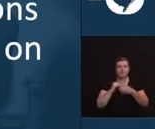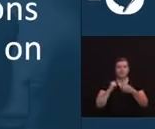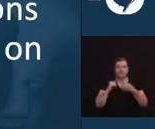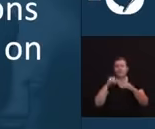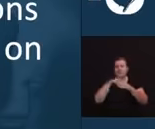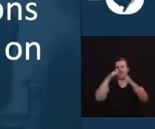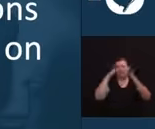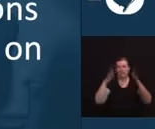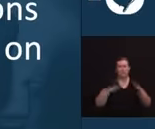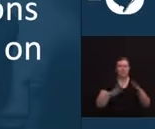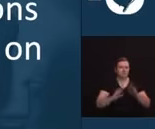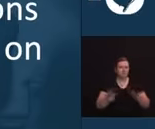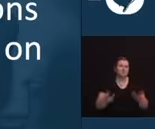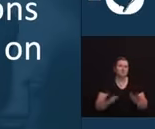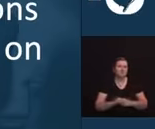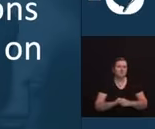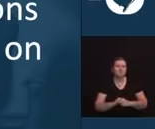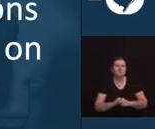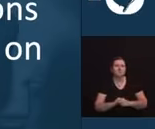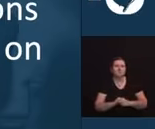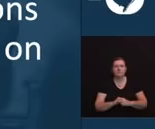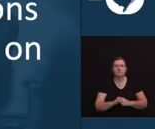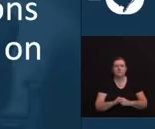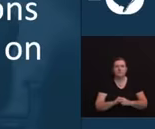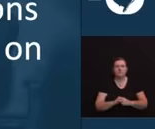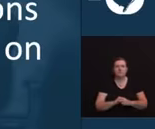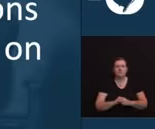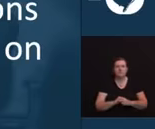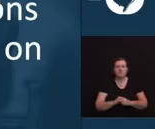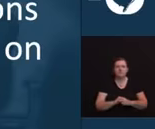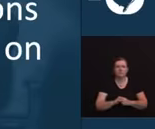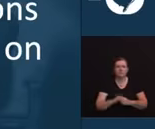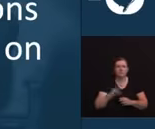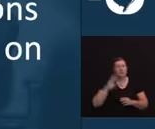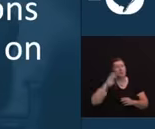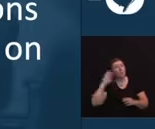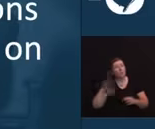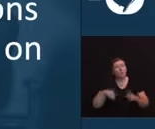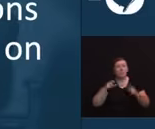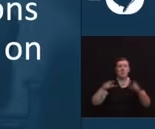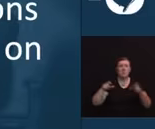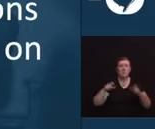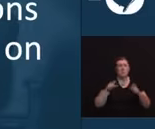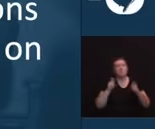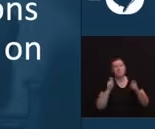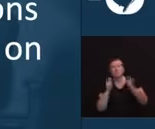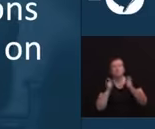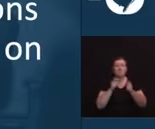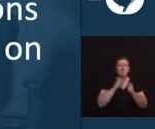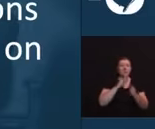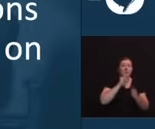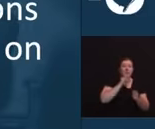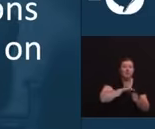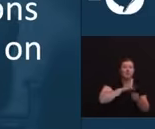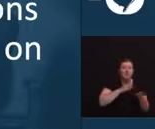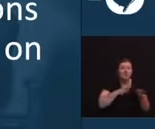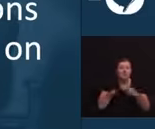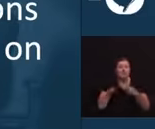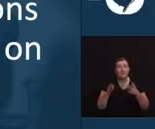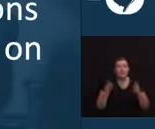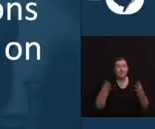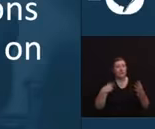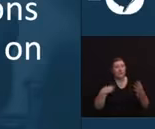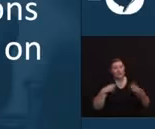doing today, we know will cause some people to readjust their Thanksgiving plans, and I understand why there might be frustration with this